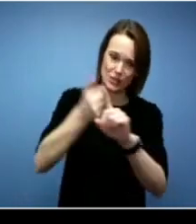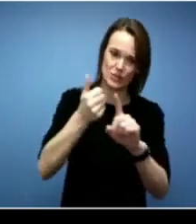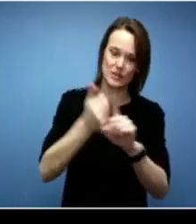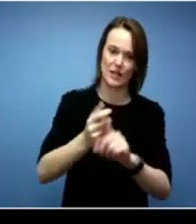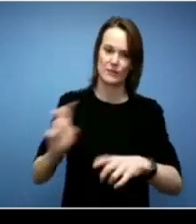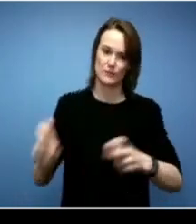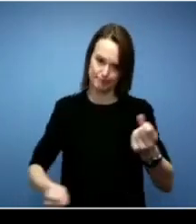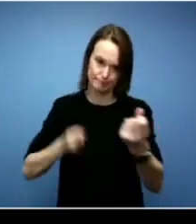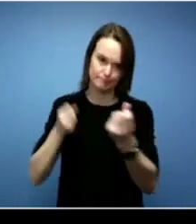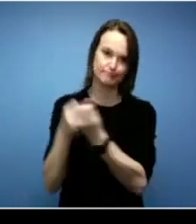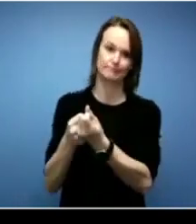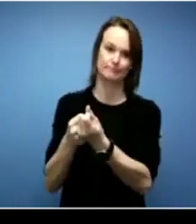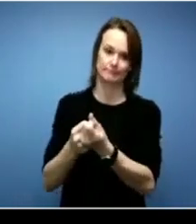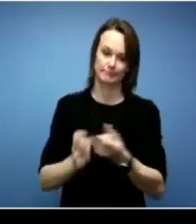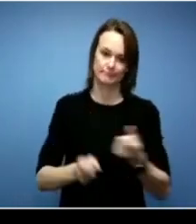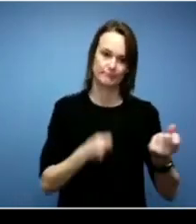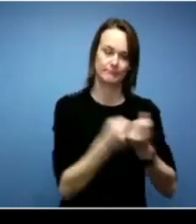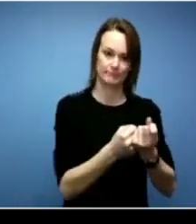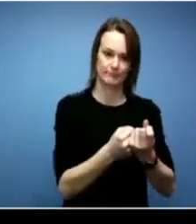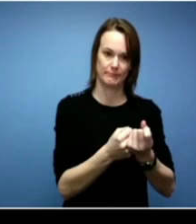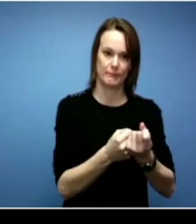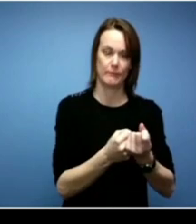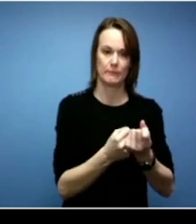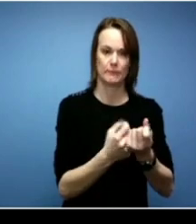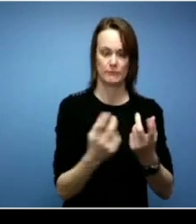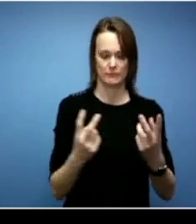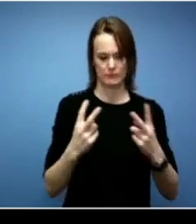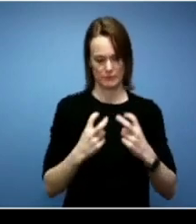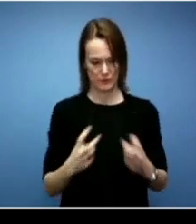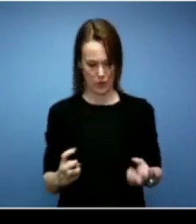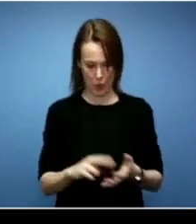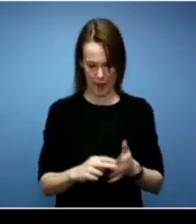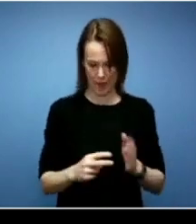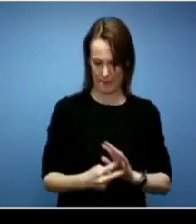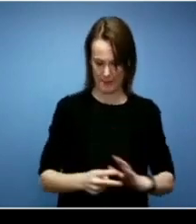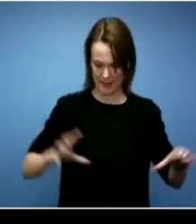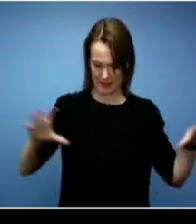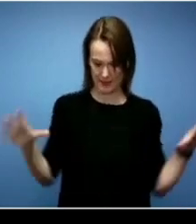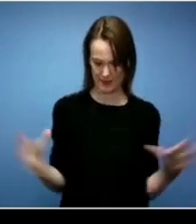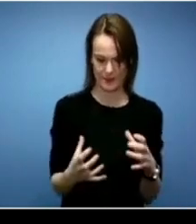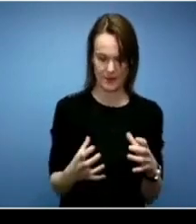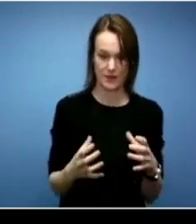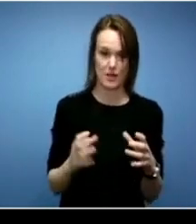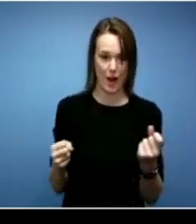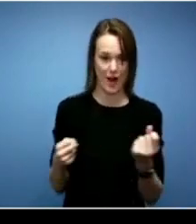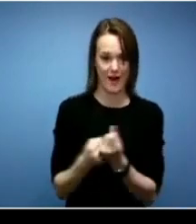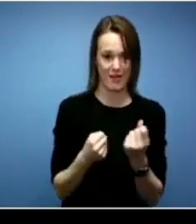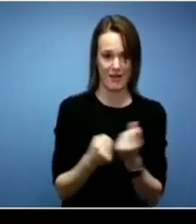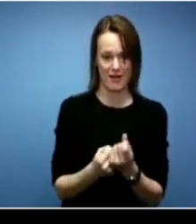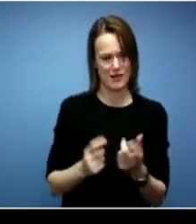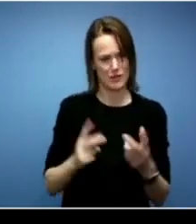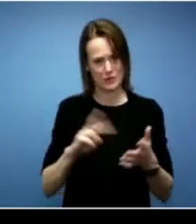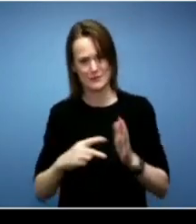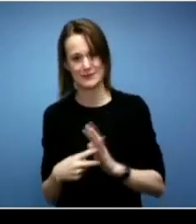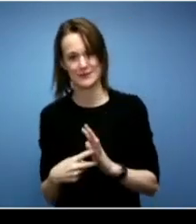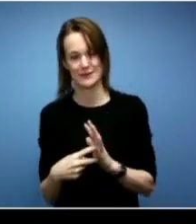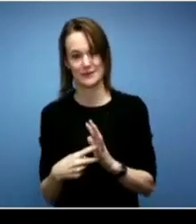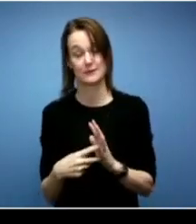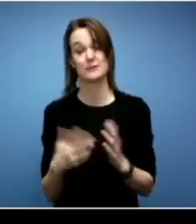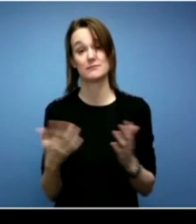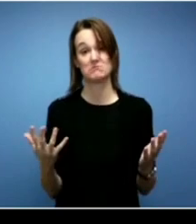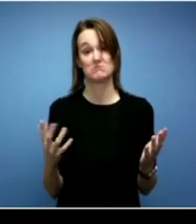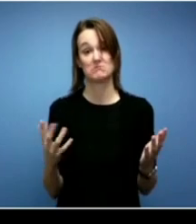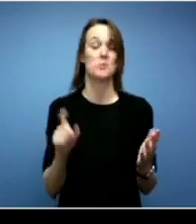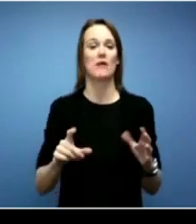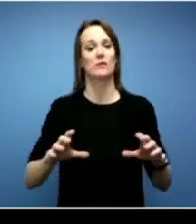need to ask ourselves what it means to unite and become true allies, and it most certainly requires us to do our part to